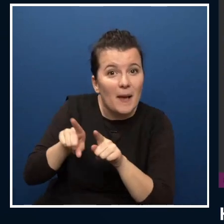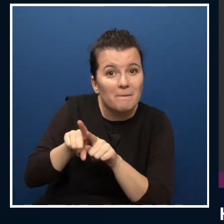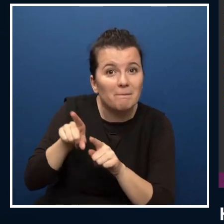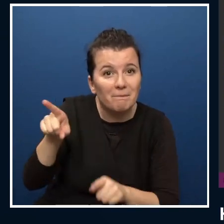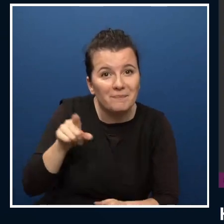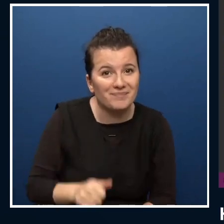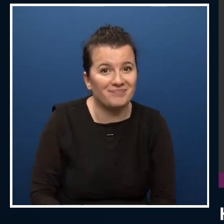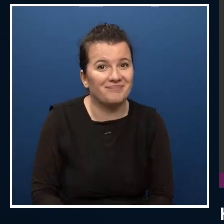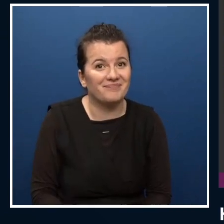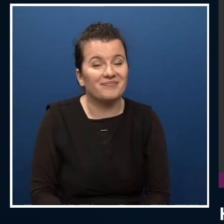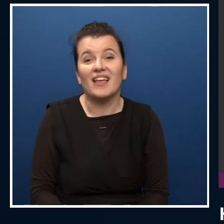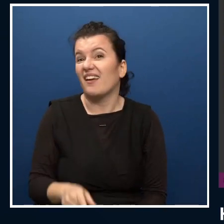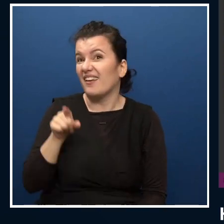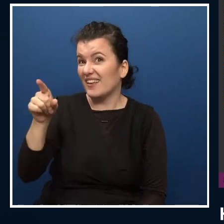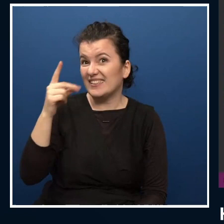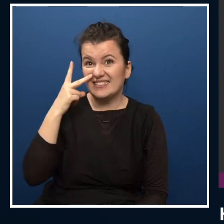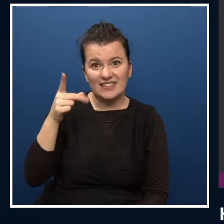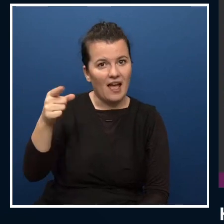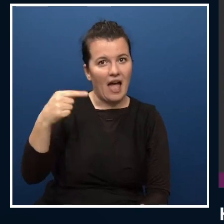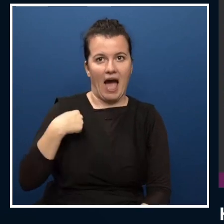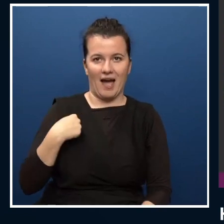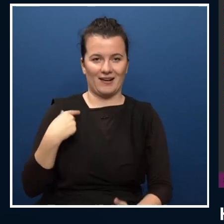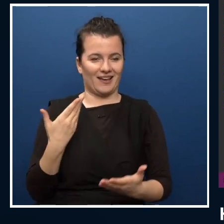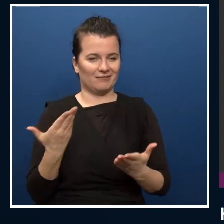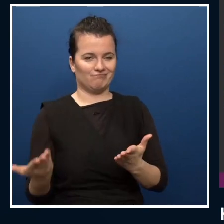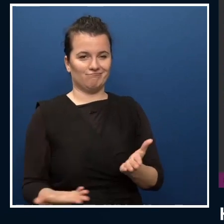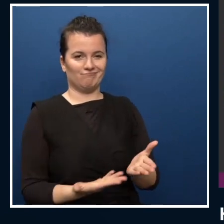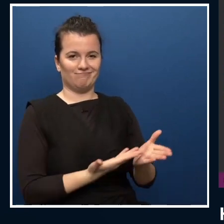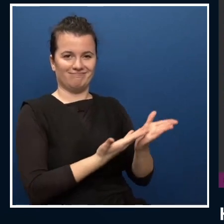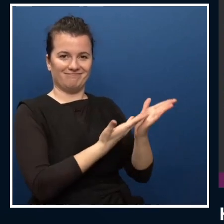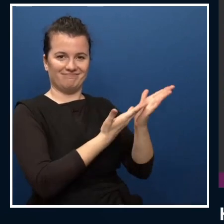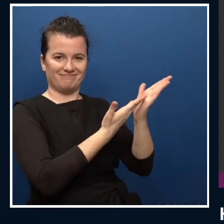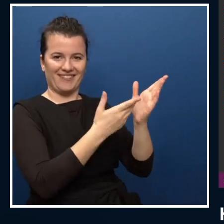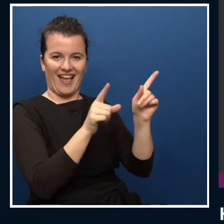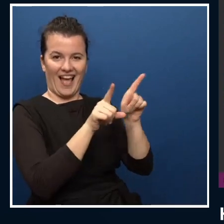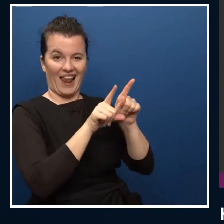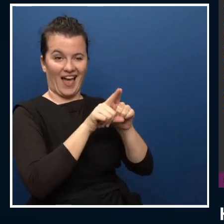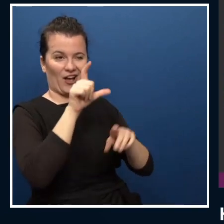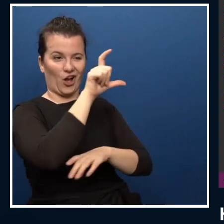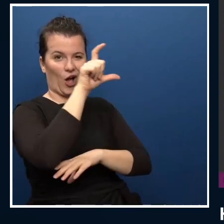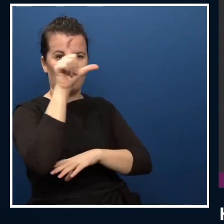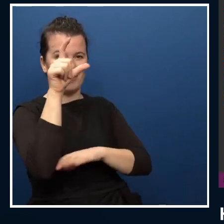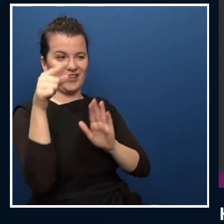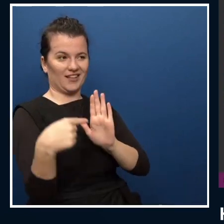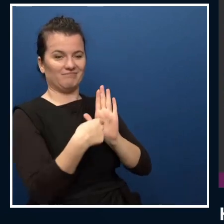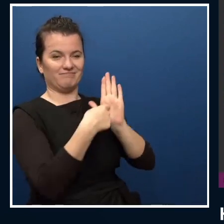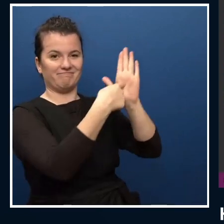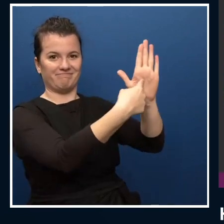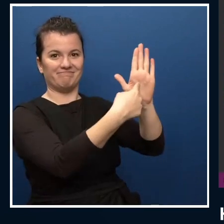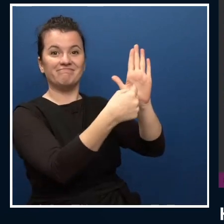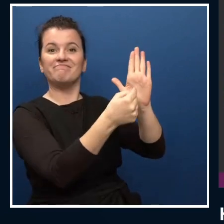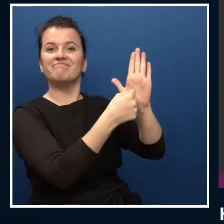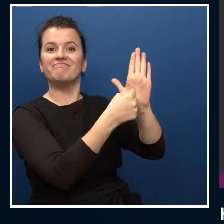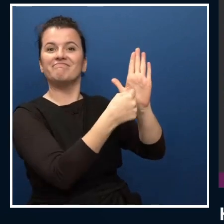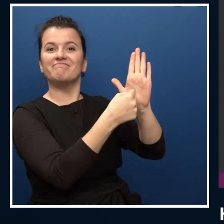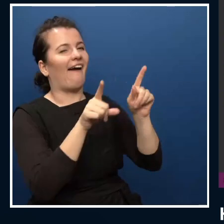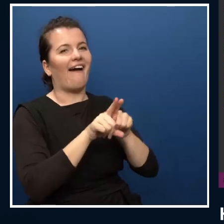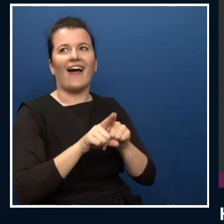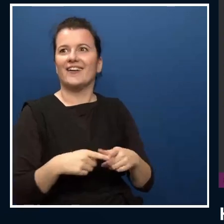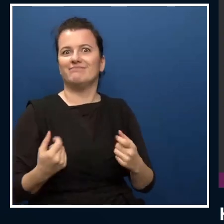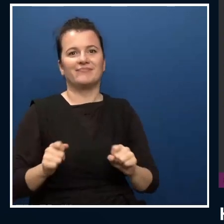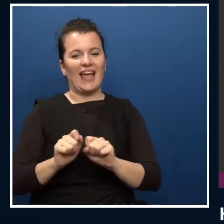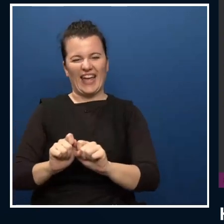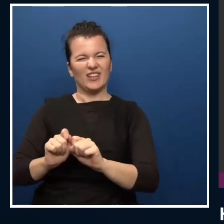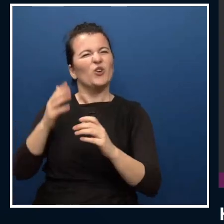I feel like I'm a big fancy company. Because you ever like walk into like a fancy company and they have like a TV in the lobby with